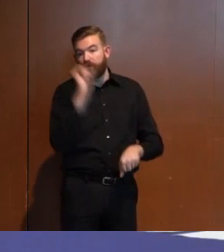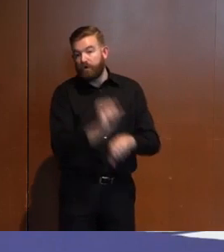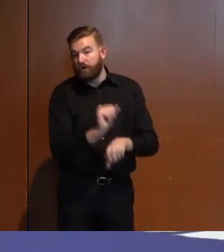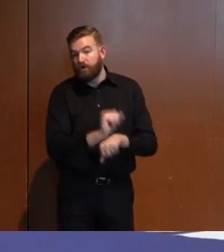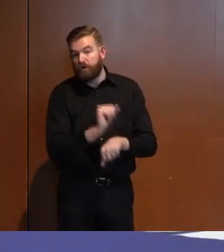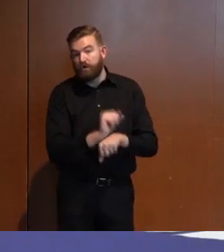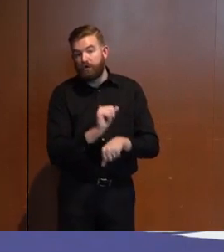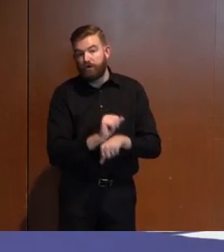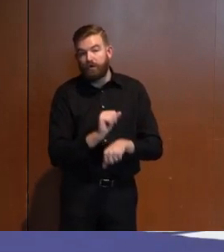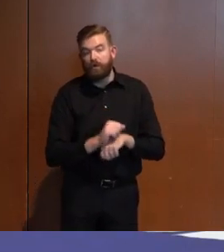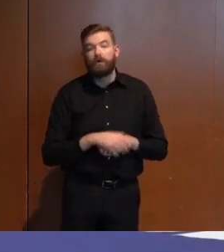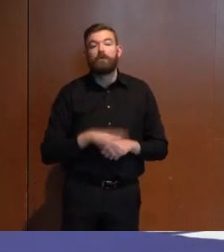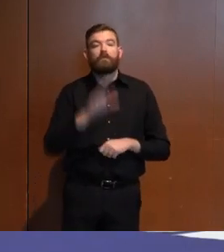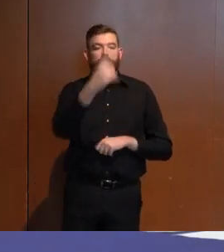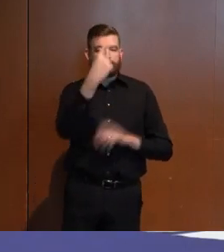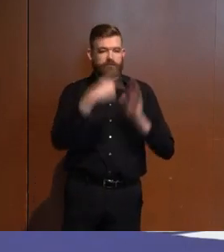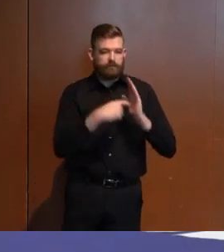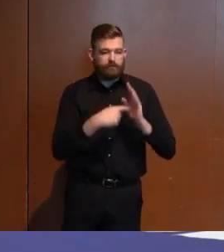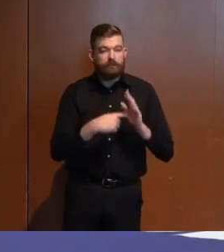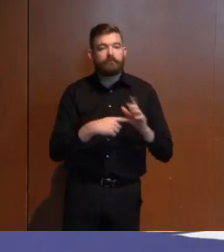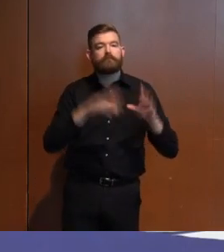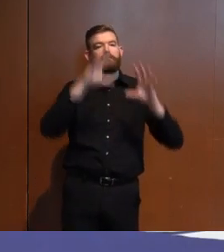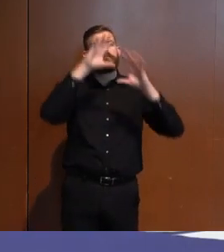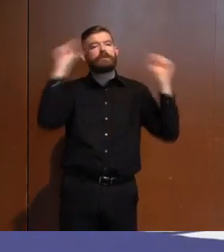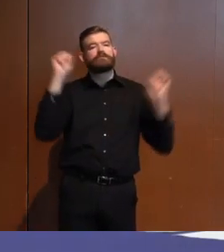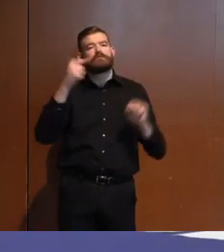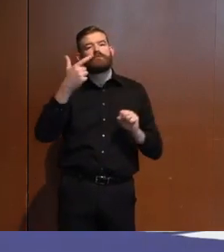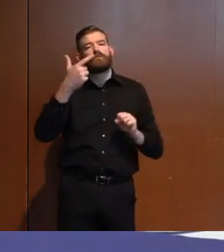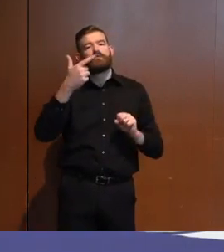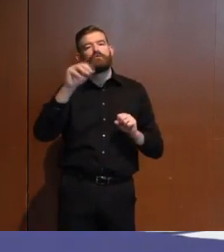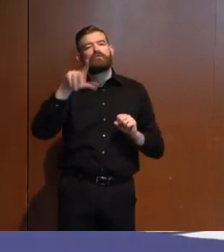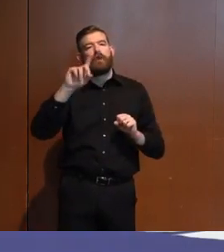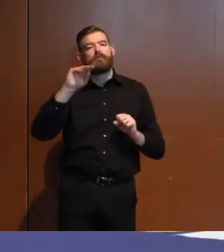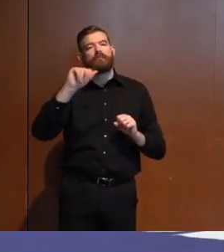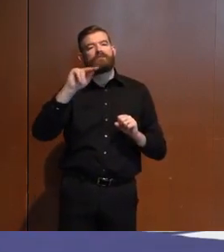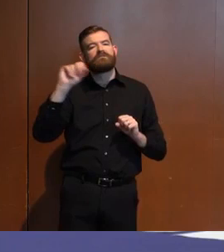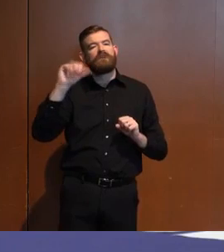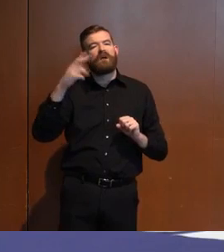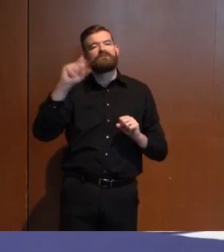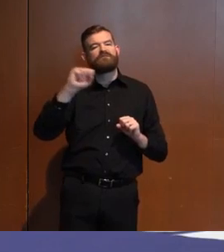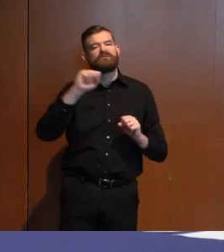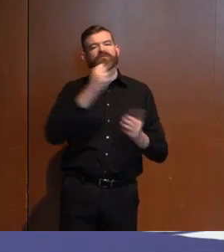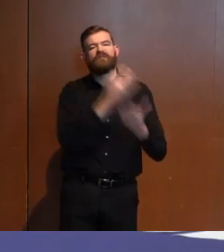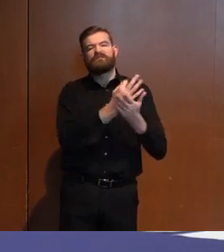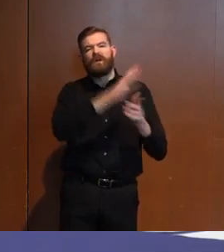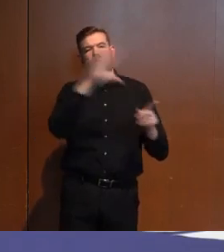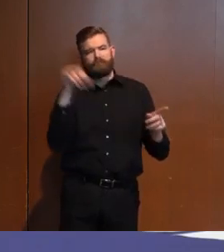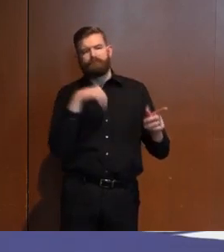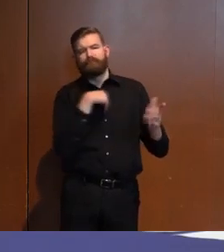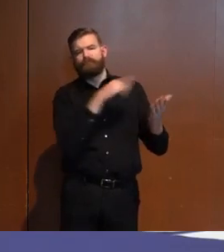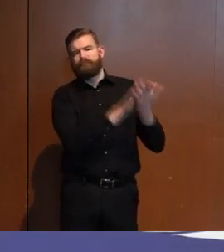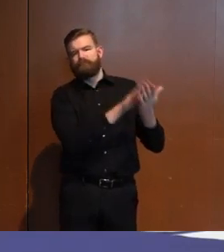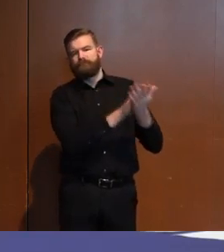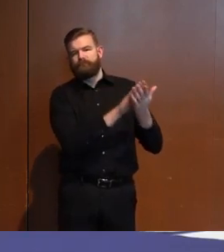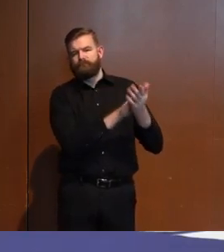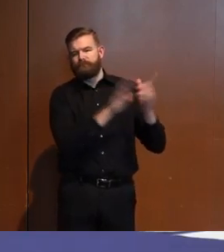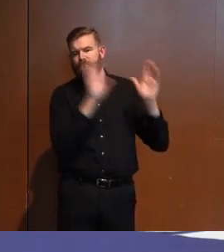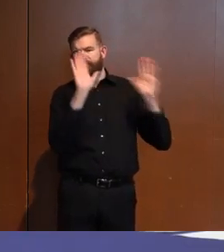Goldman Sachs, and I want to give them a shout out again for standing tall as a corporate citizen. I spoke to them the other day. They